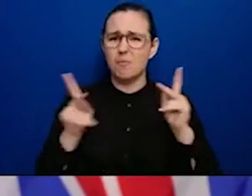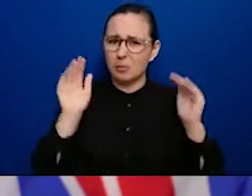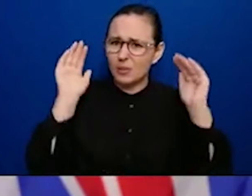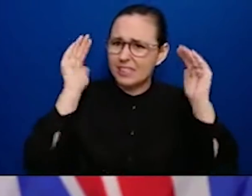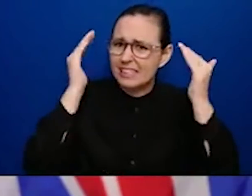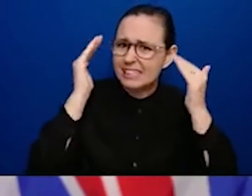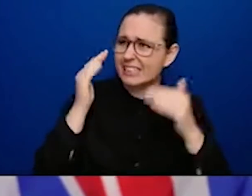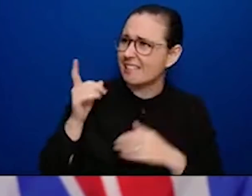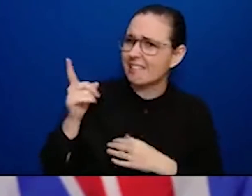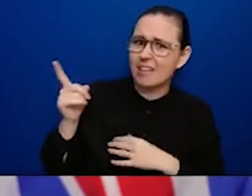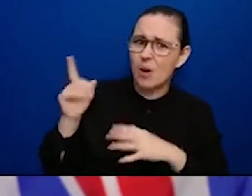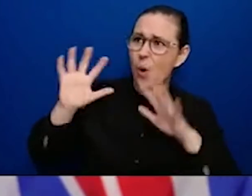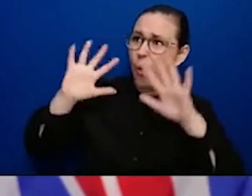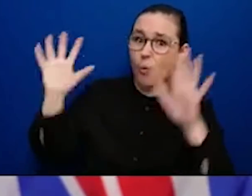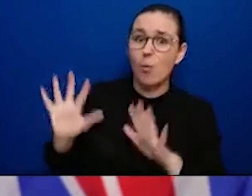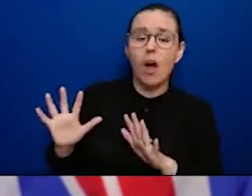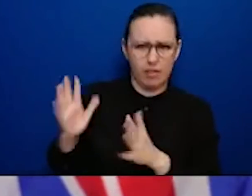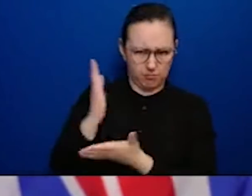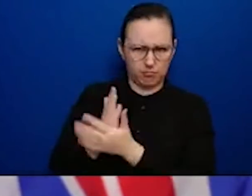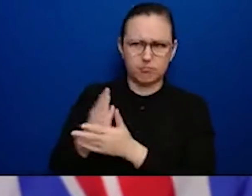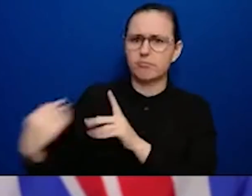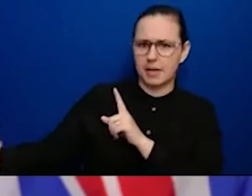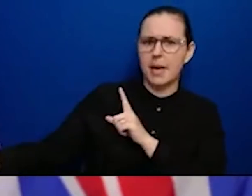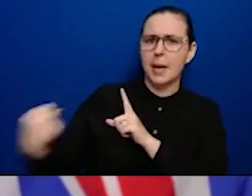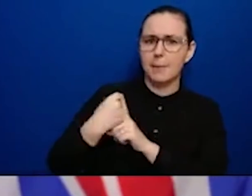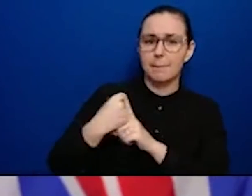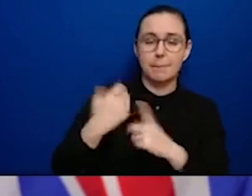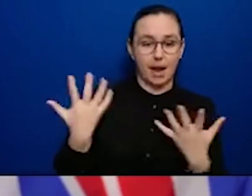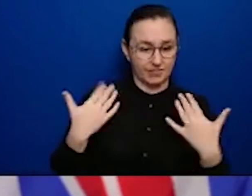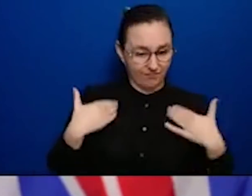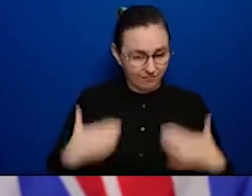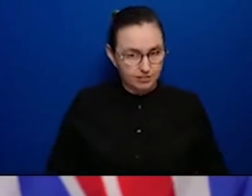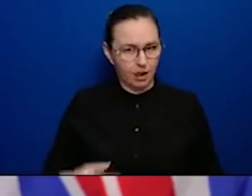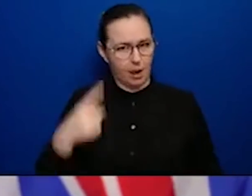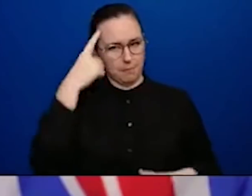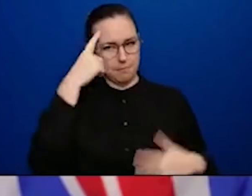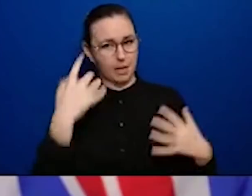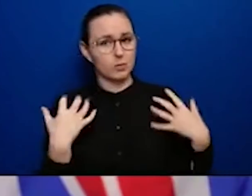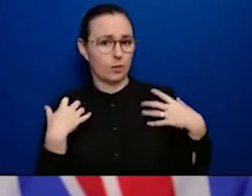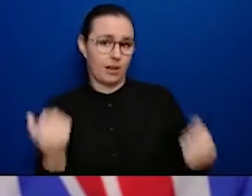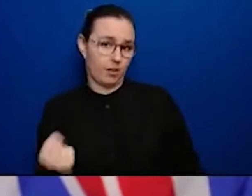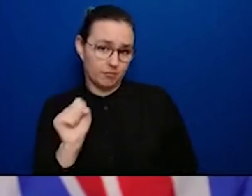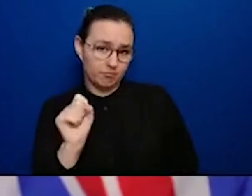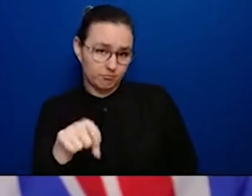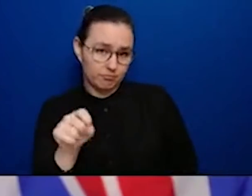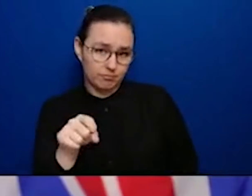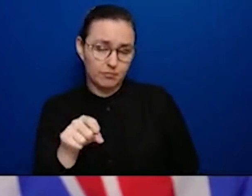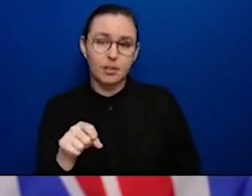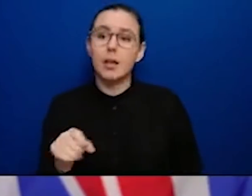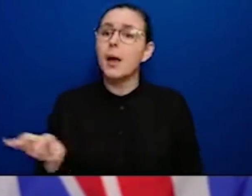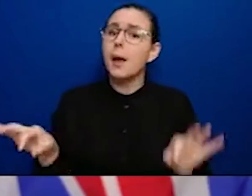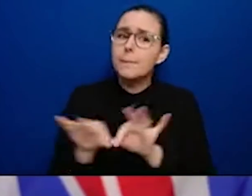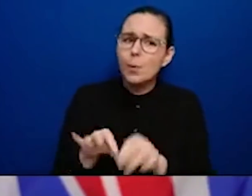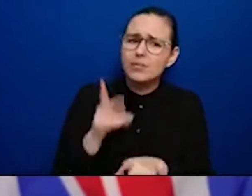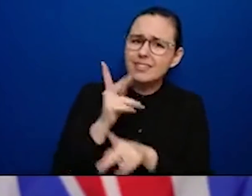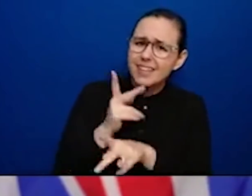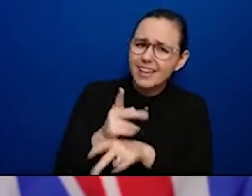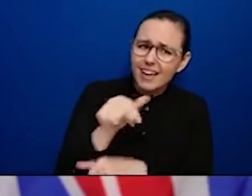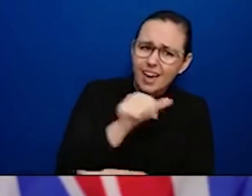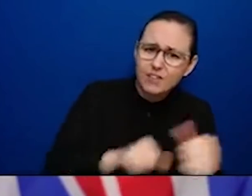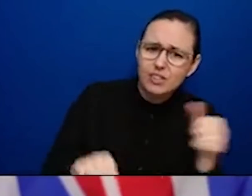can have powerful impacts on our physical and our mental health. It's critical that we look out for each other and help people access the mental health supports that they